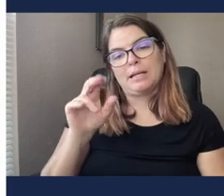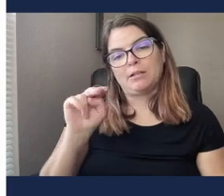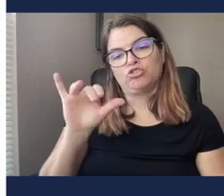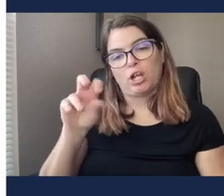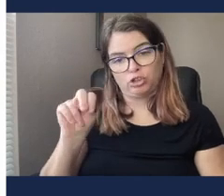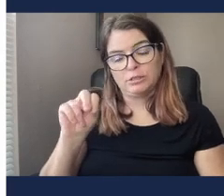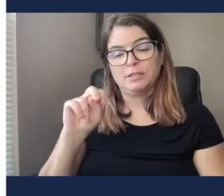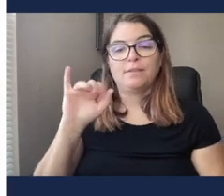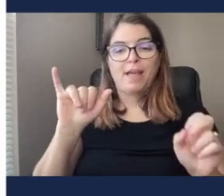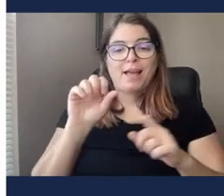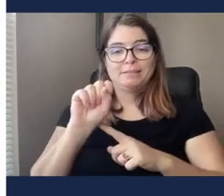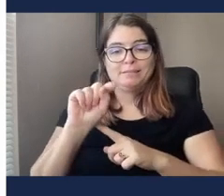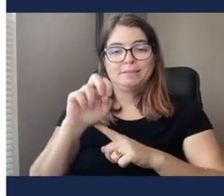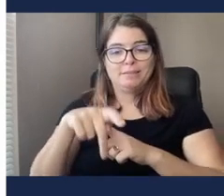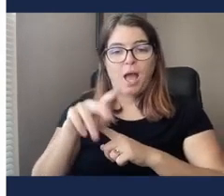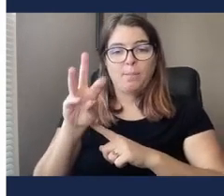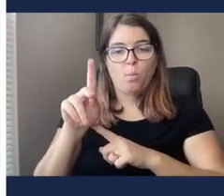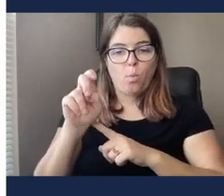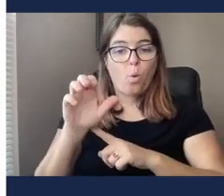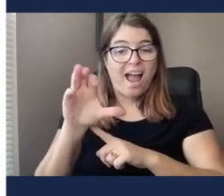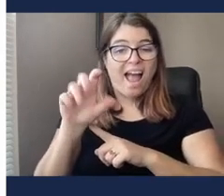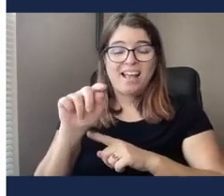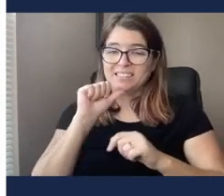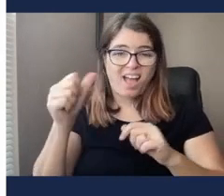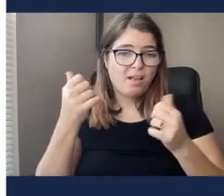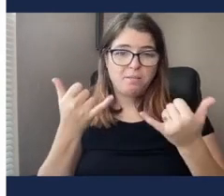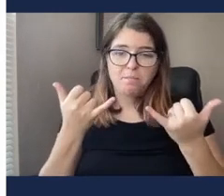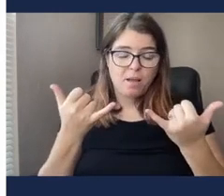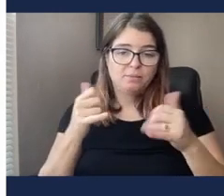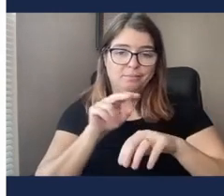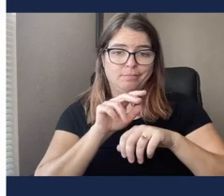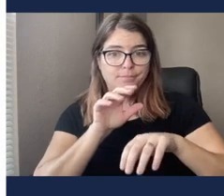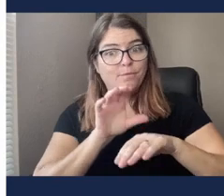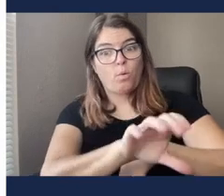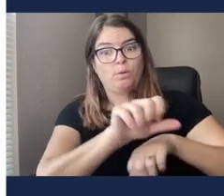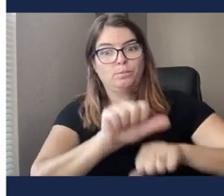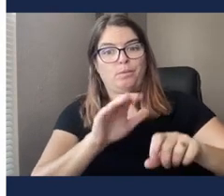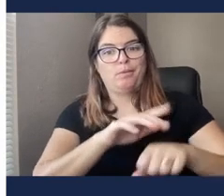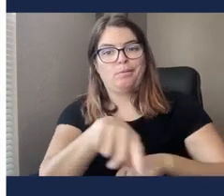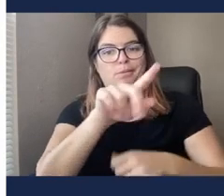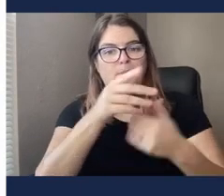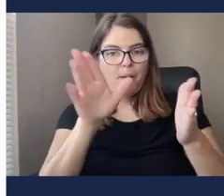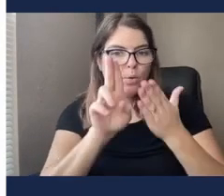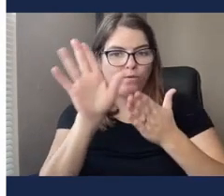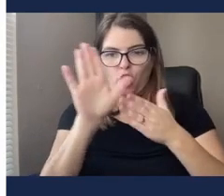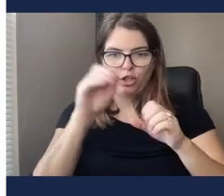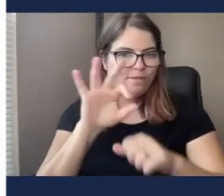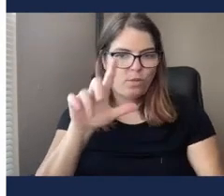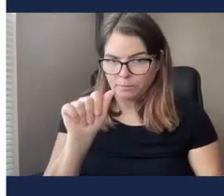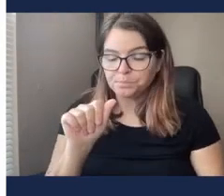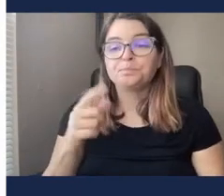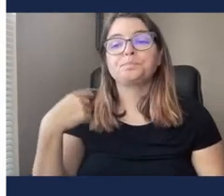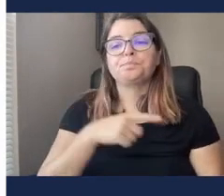Stop Woke Act is not currently enforceable against public colleges and universities in Florida. And we are currently